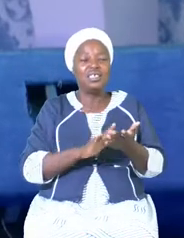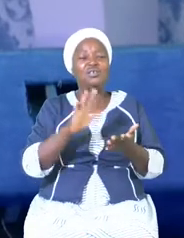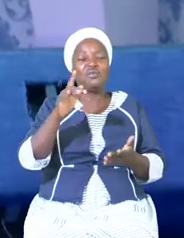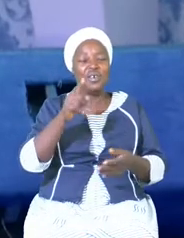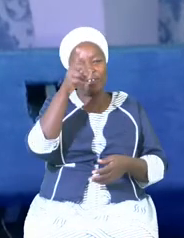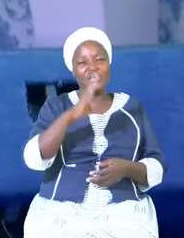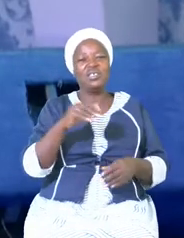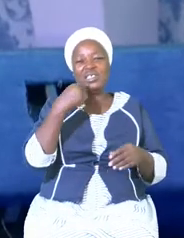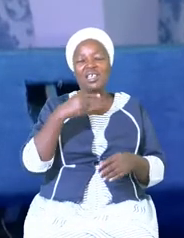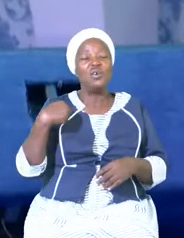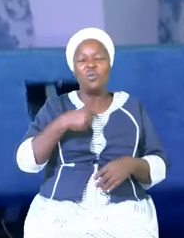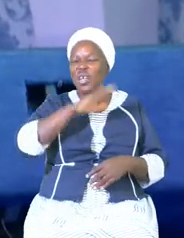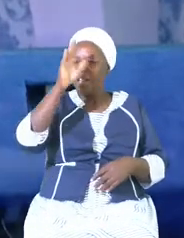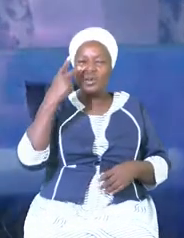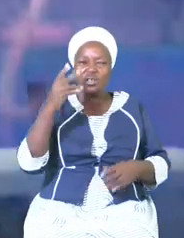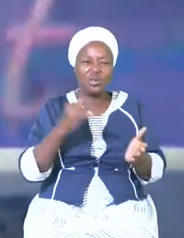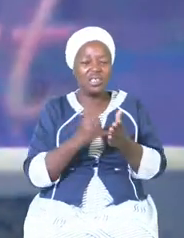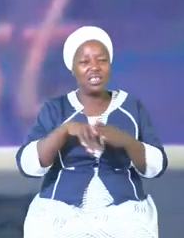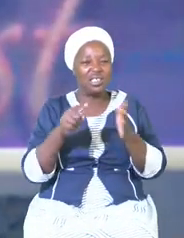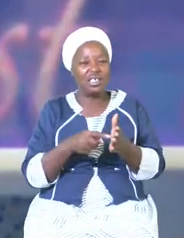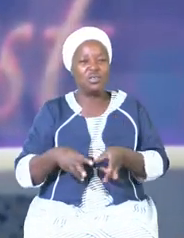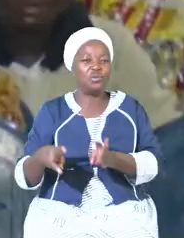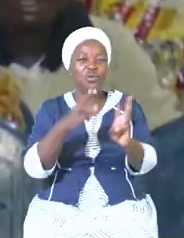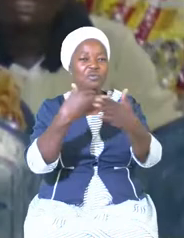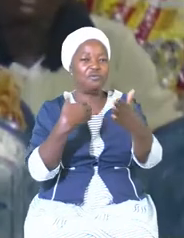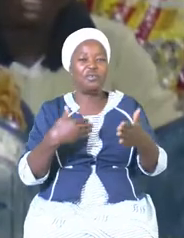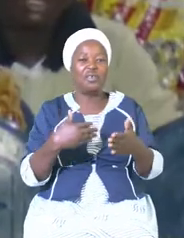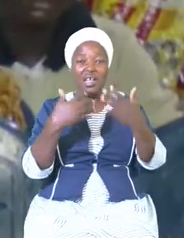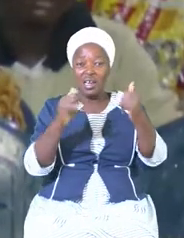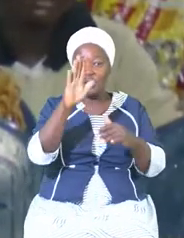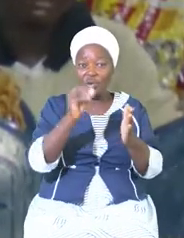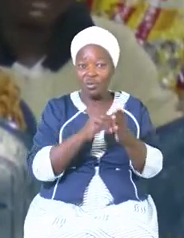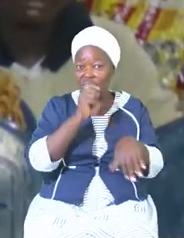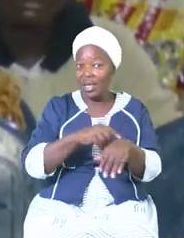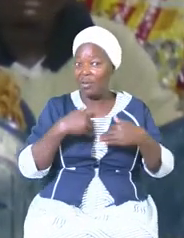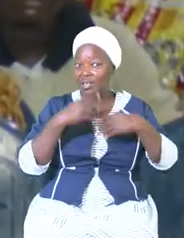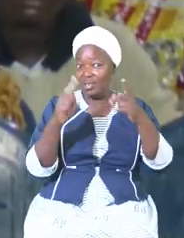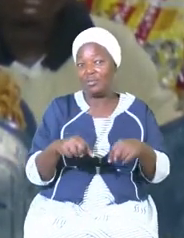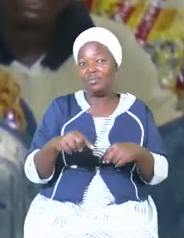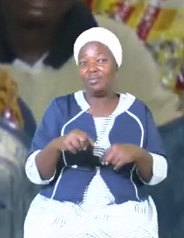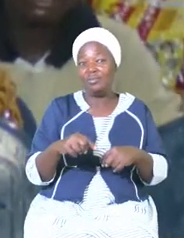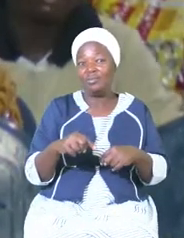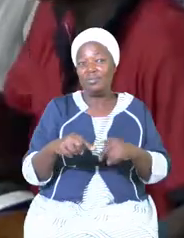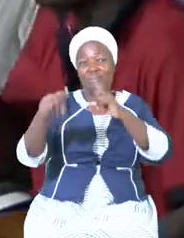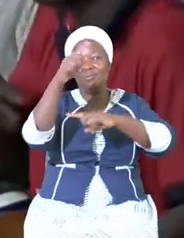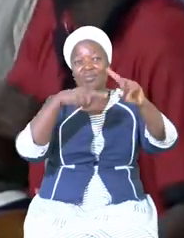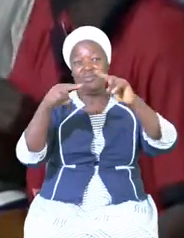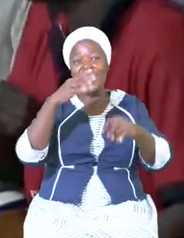it on this fashion." Now your time has come. Now my time has